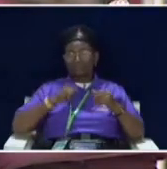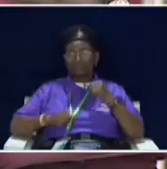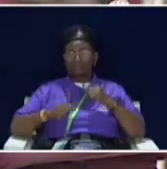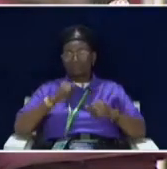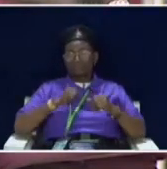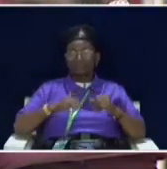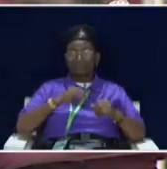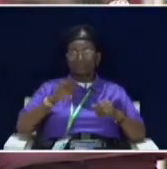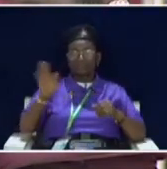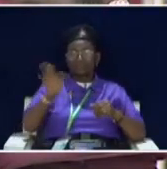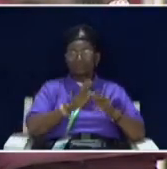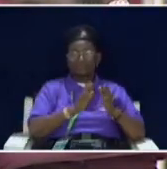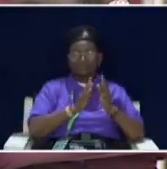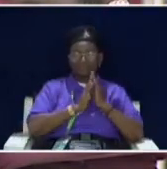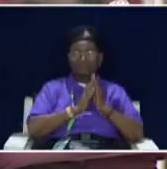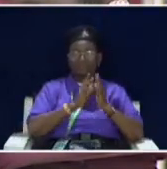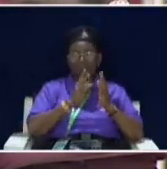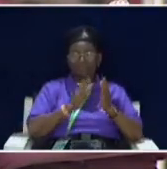requests.